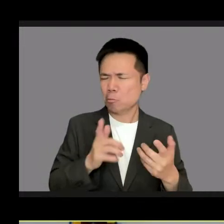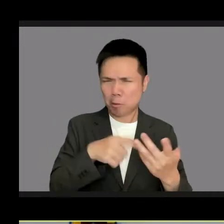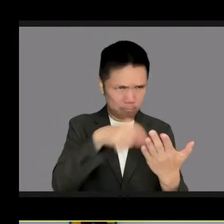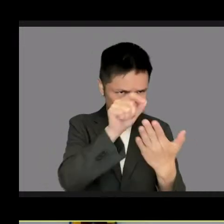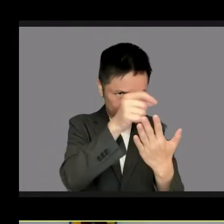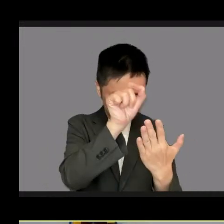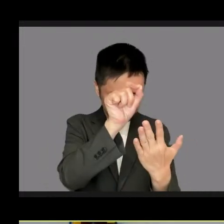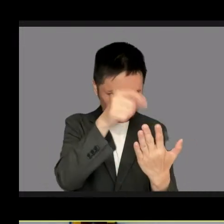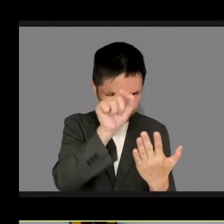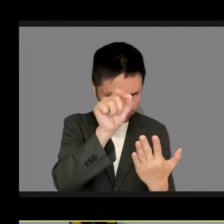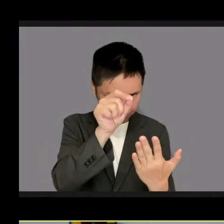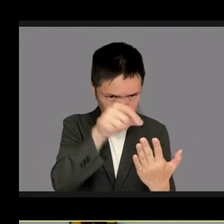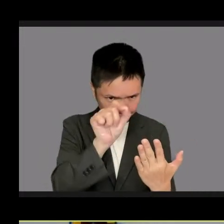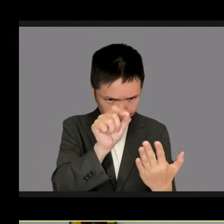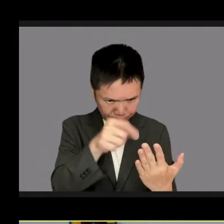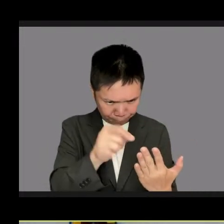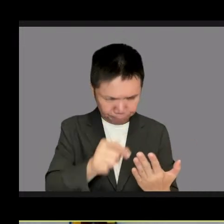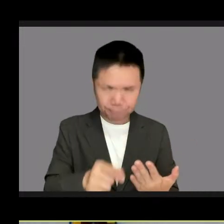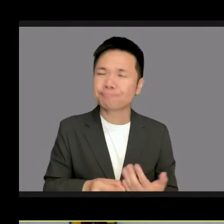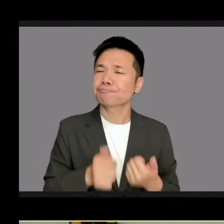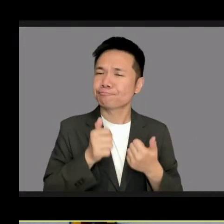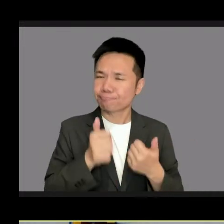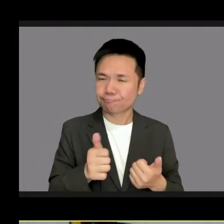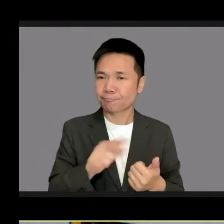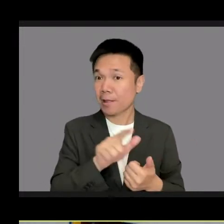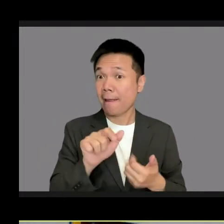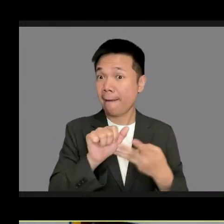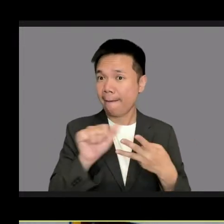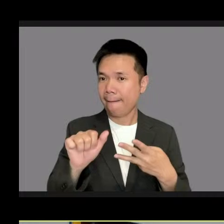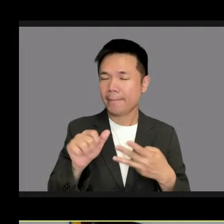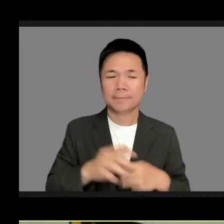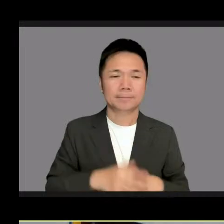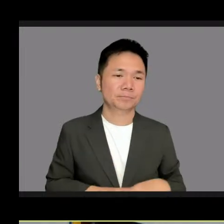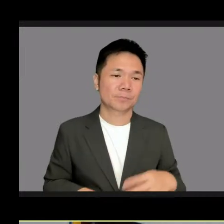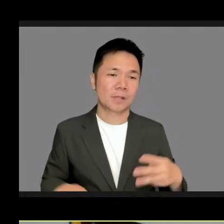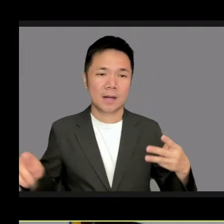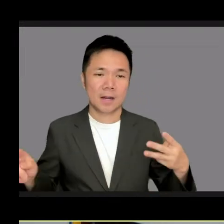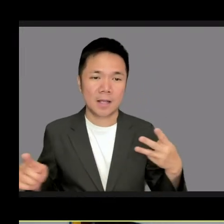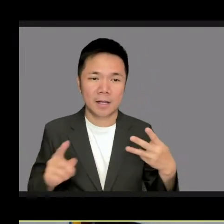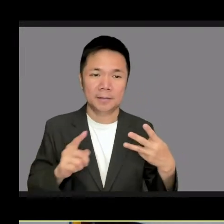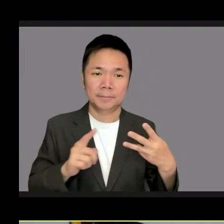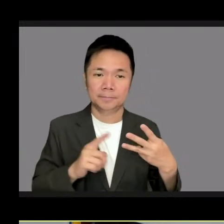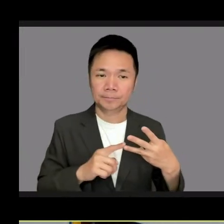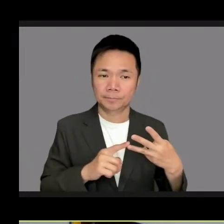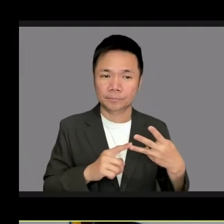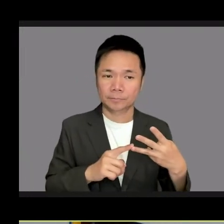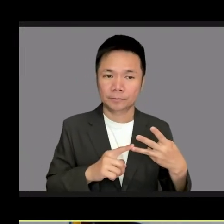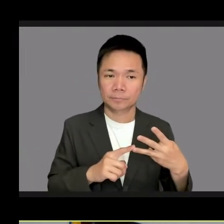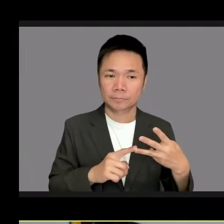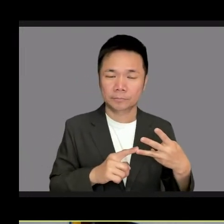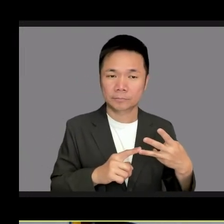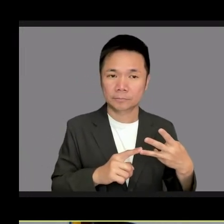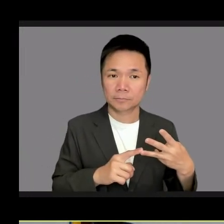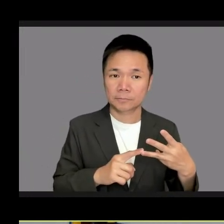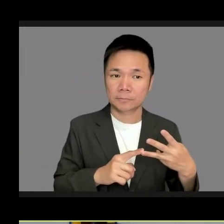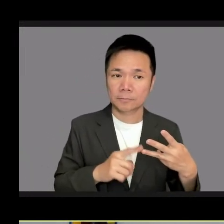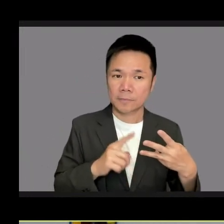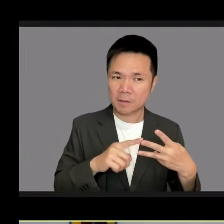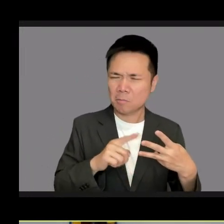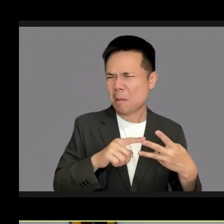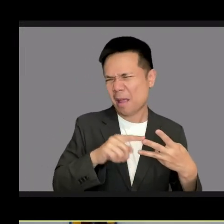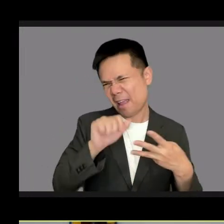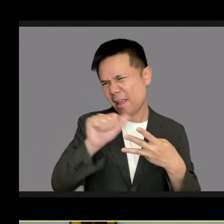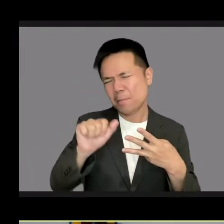is being met, the standards in double A are being met, then the site is said to be reasonably accessible,